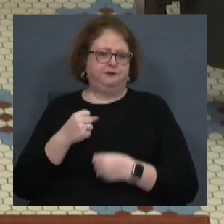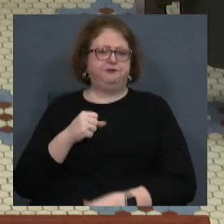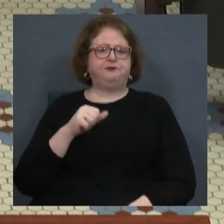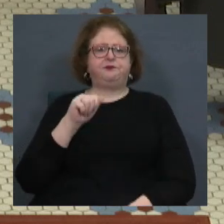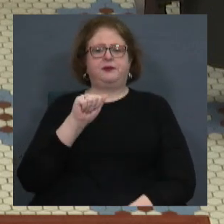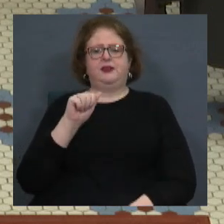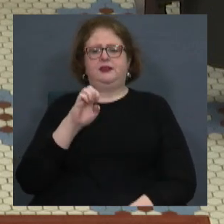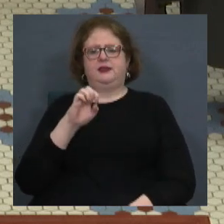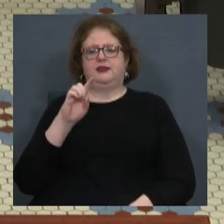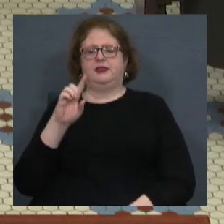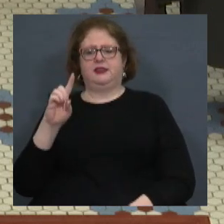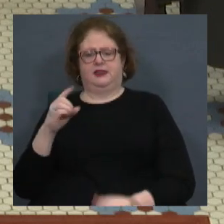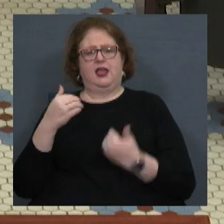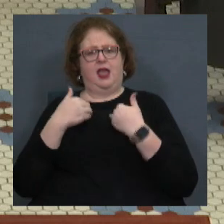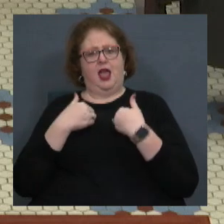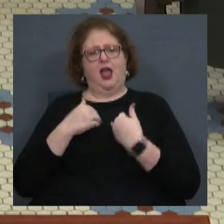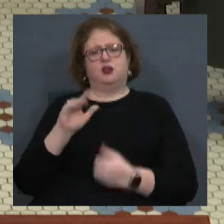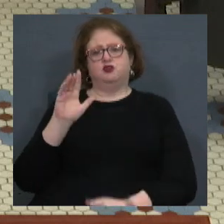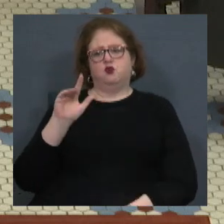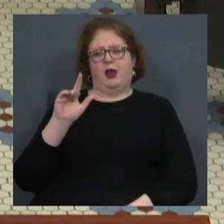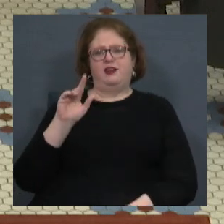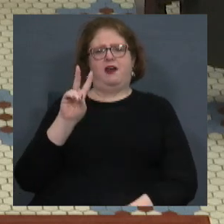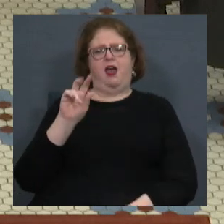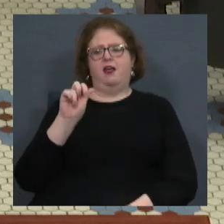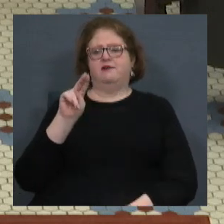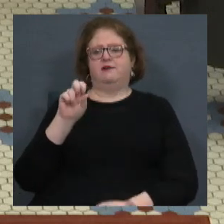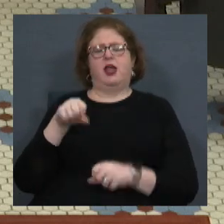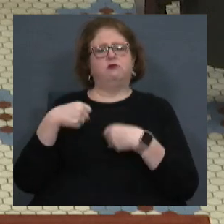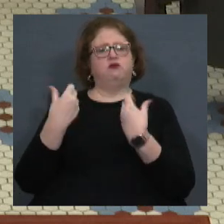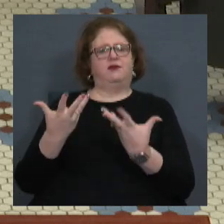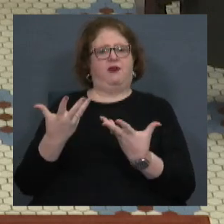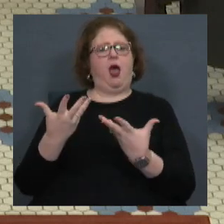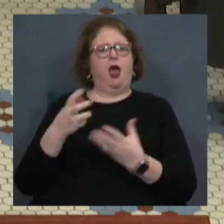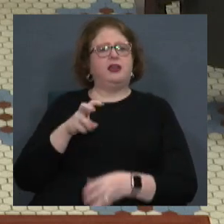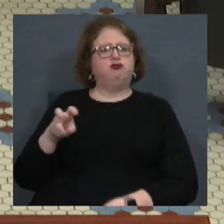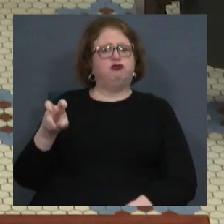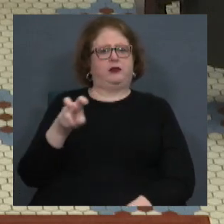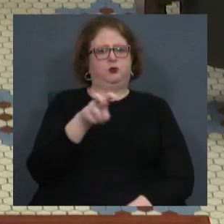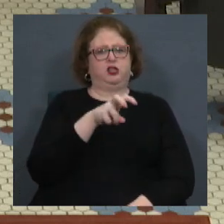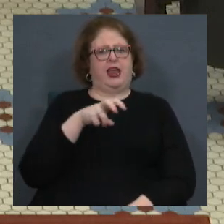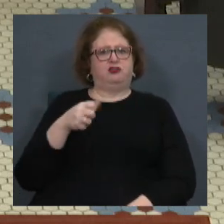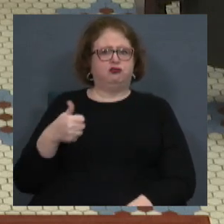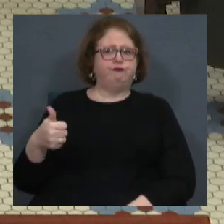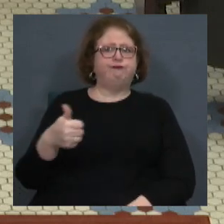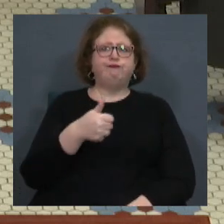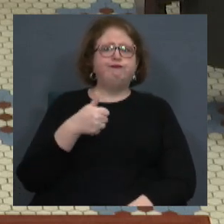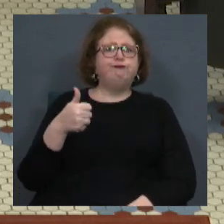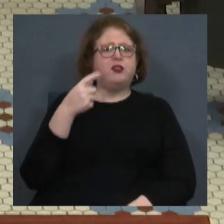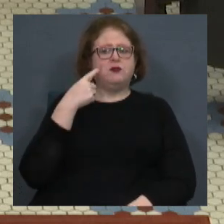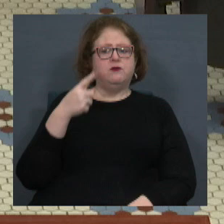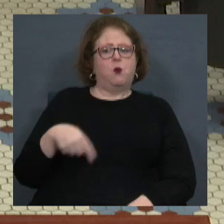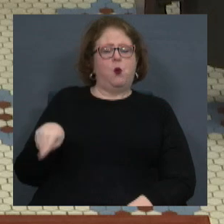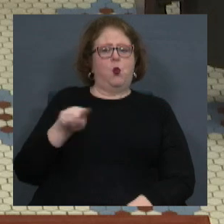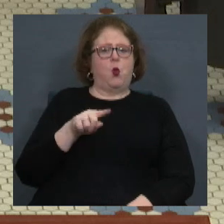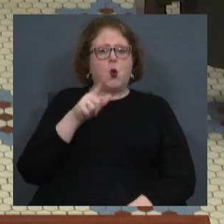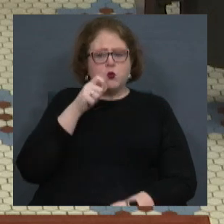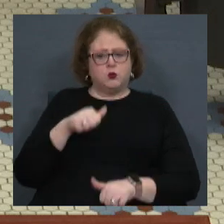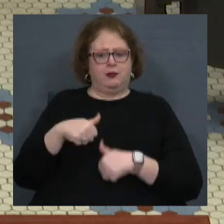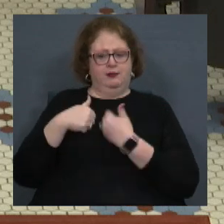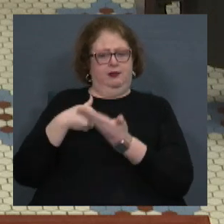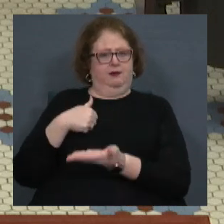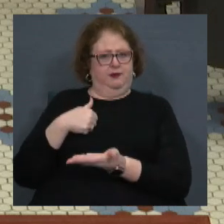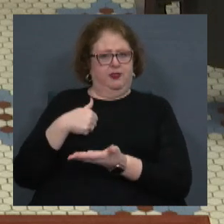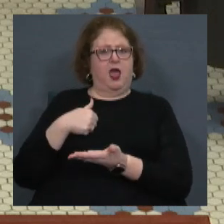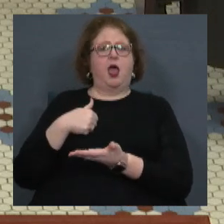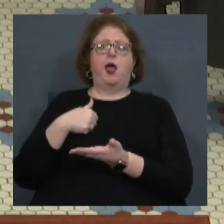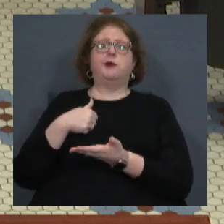25 vans that provide transportation for all of these residents whenever needed to transport them